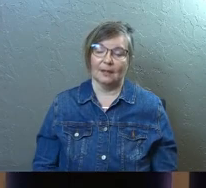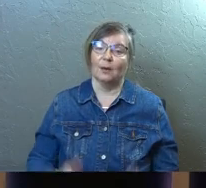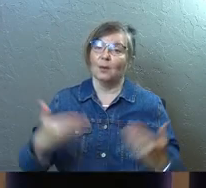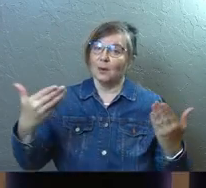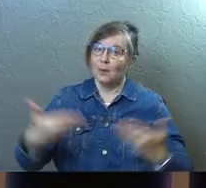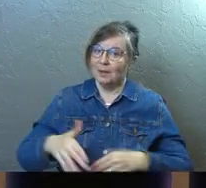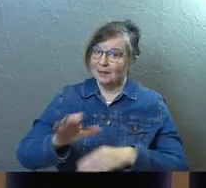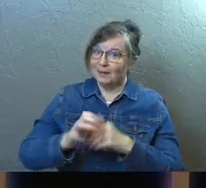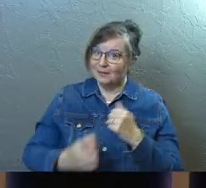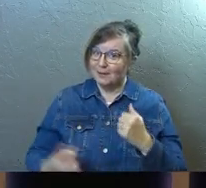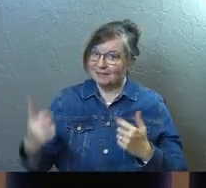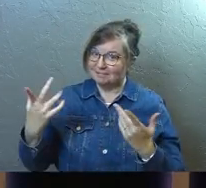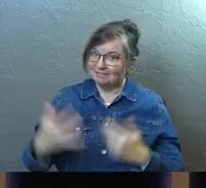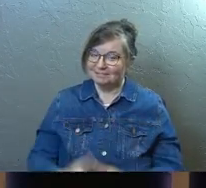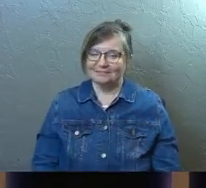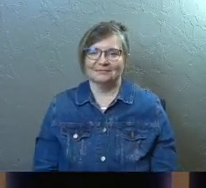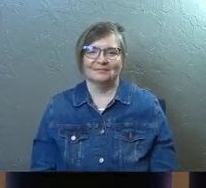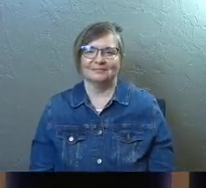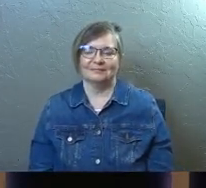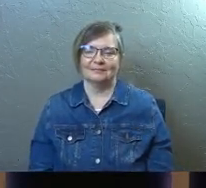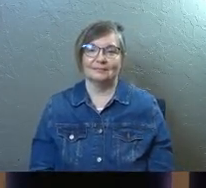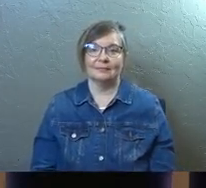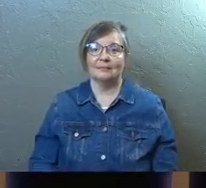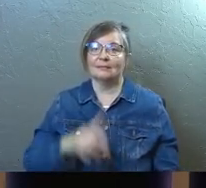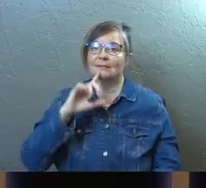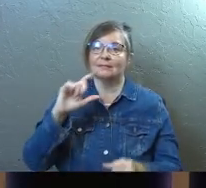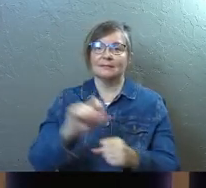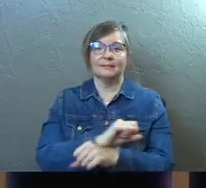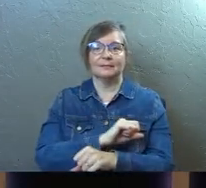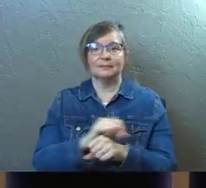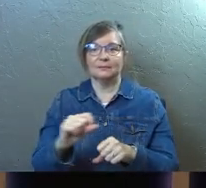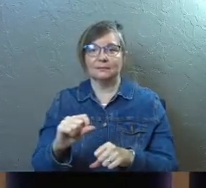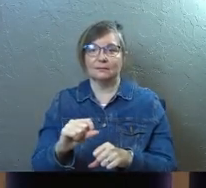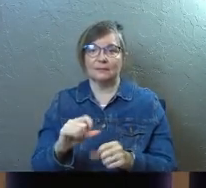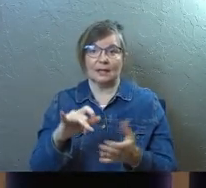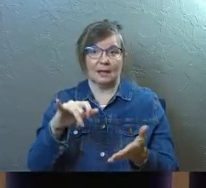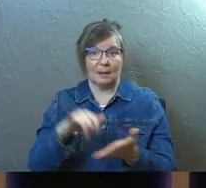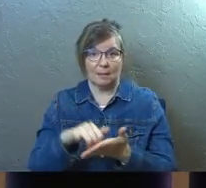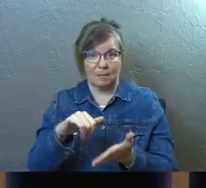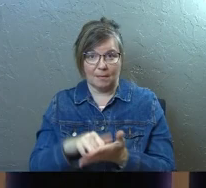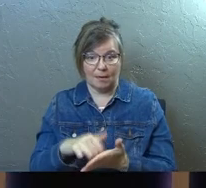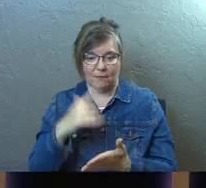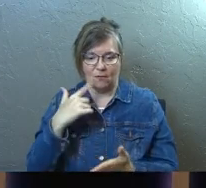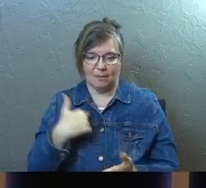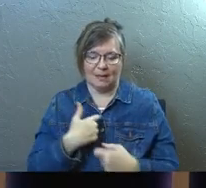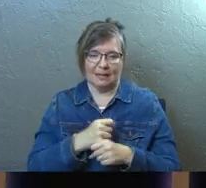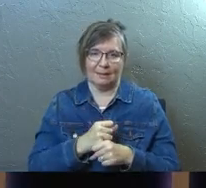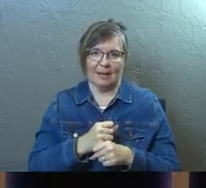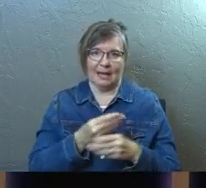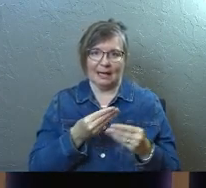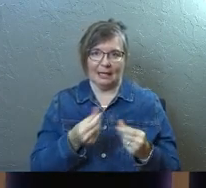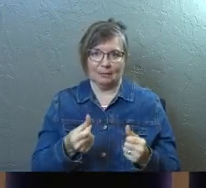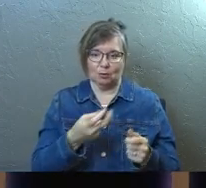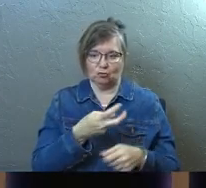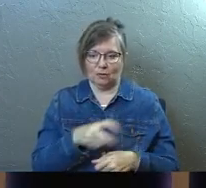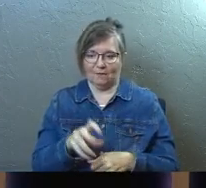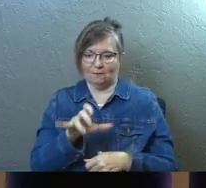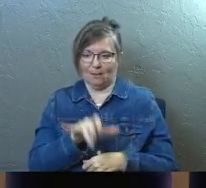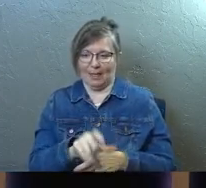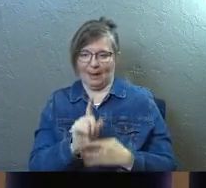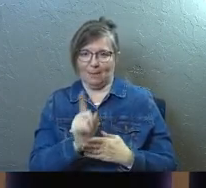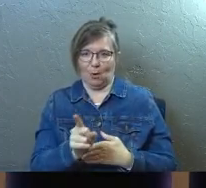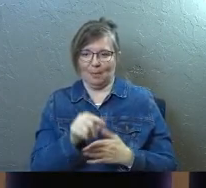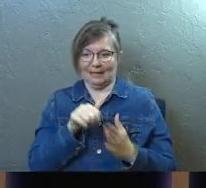Well, welcome to church, everybody. It is absolutely impossible for me to make a smooth transition from